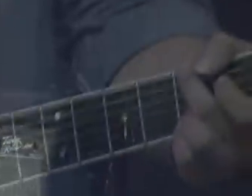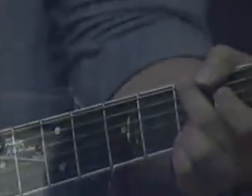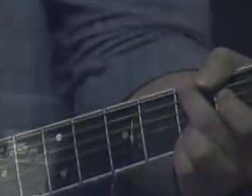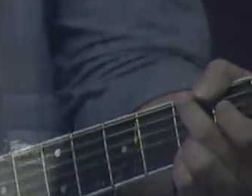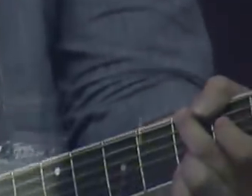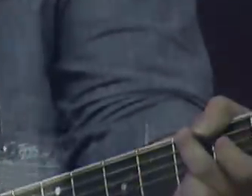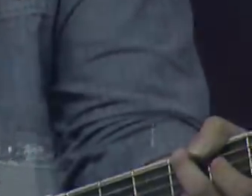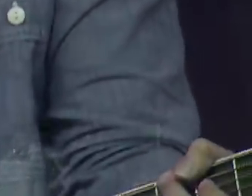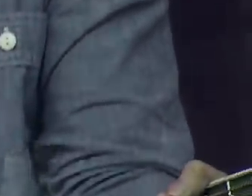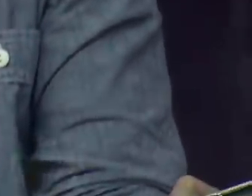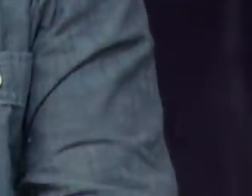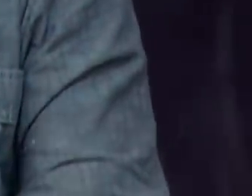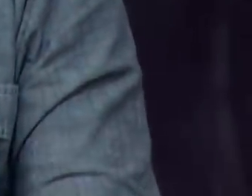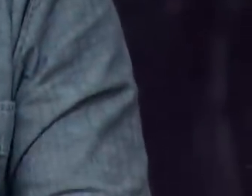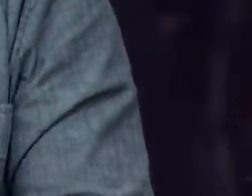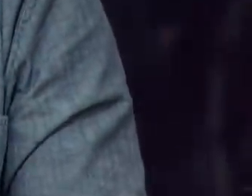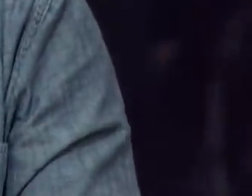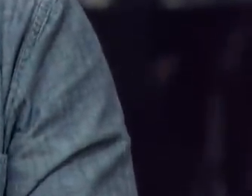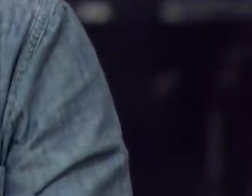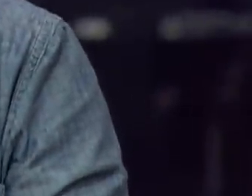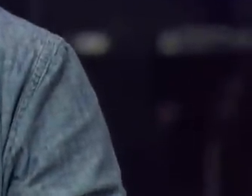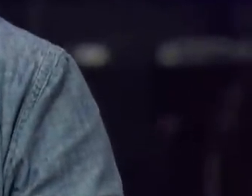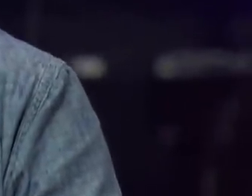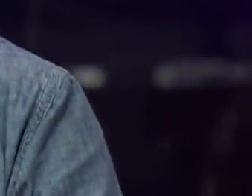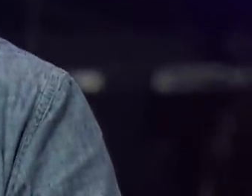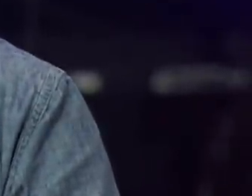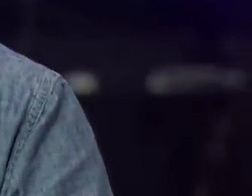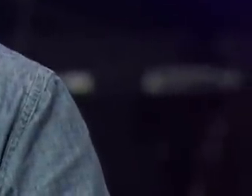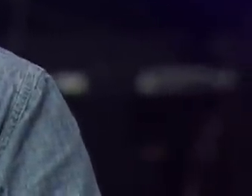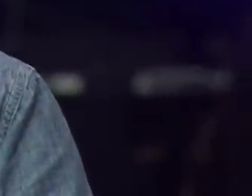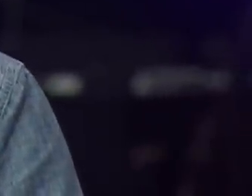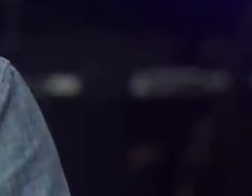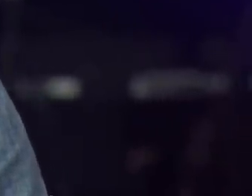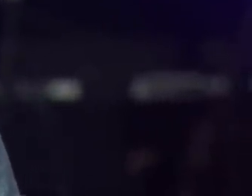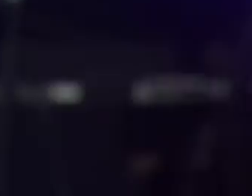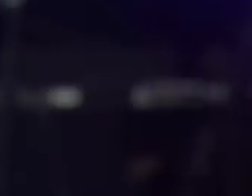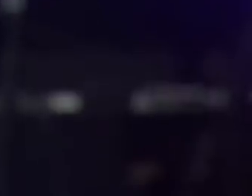world that He gave His only